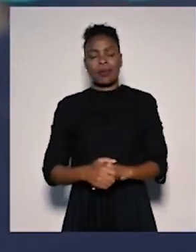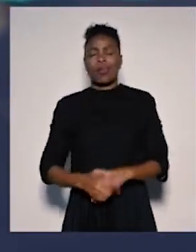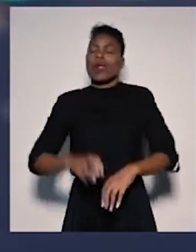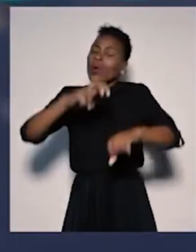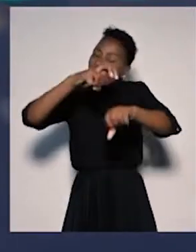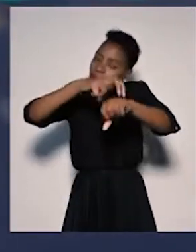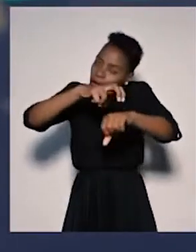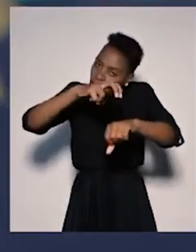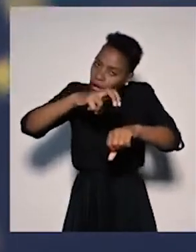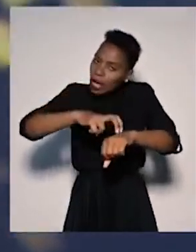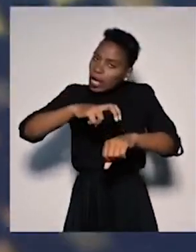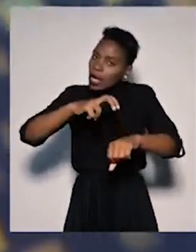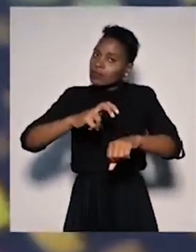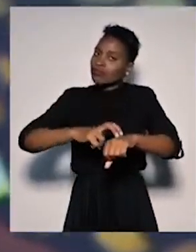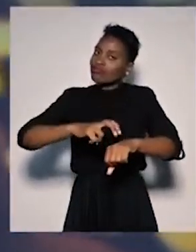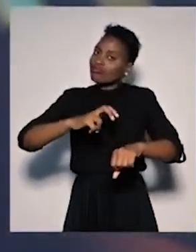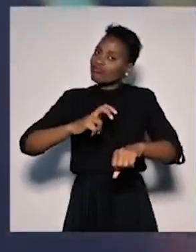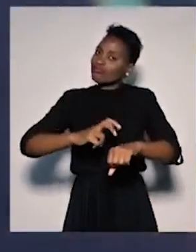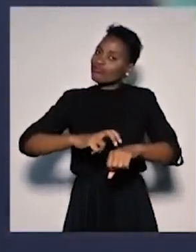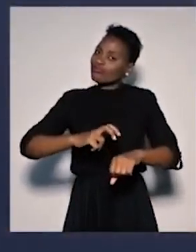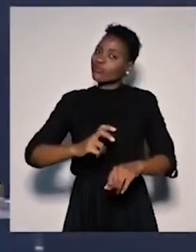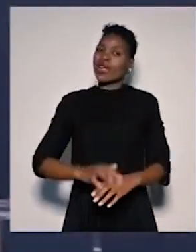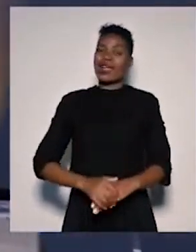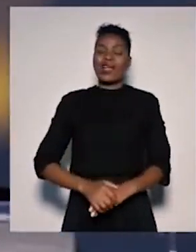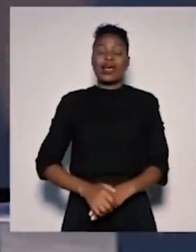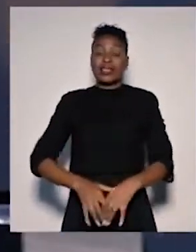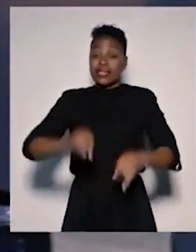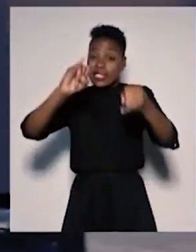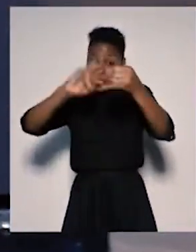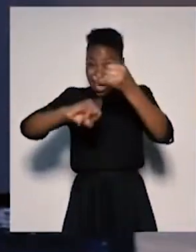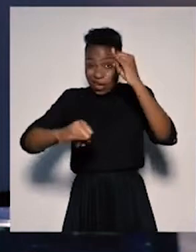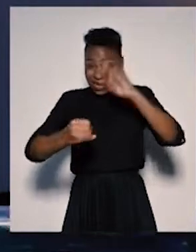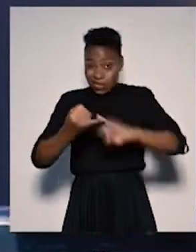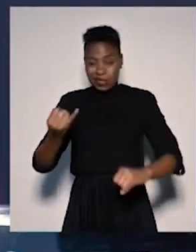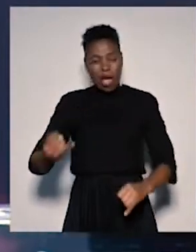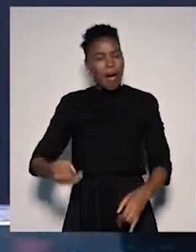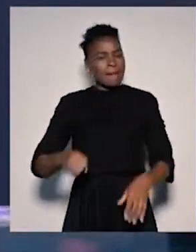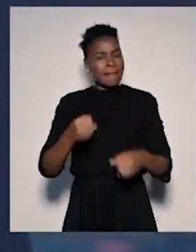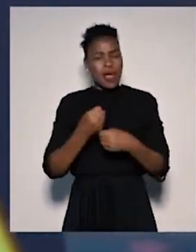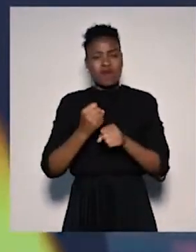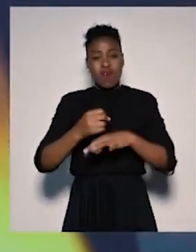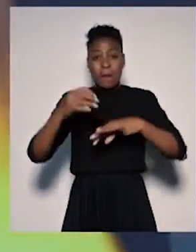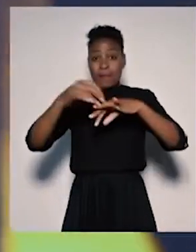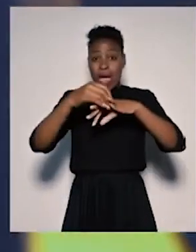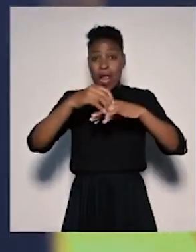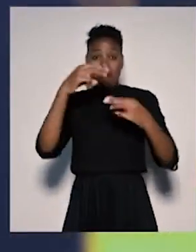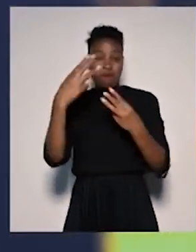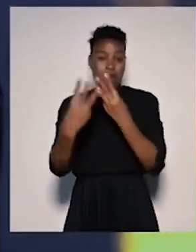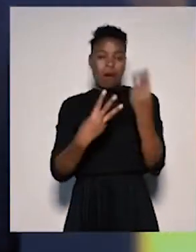We need to. Biblically, sex is meant for married people, period.